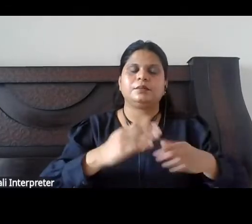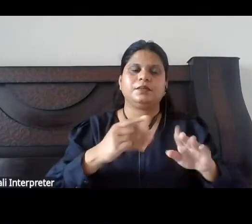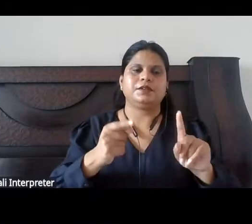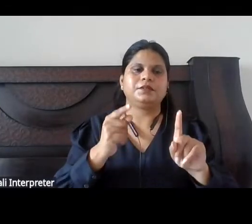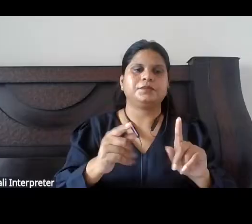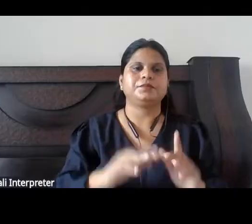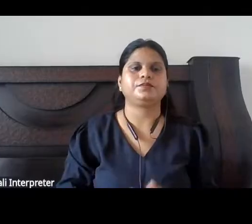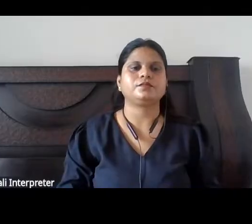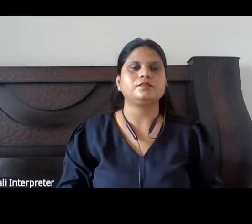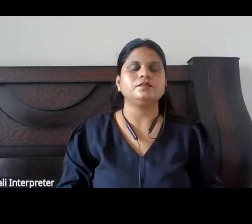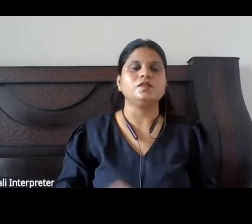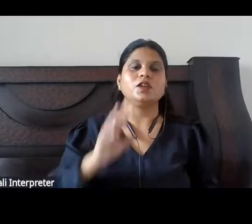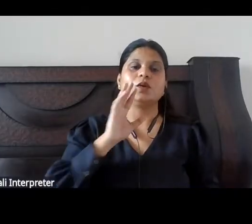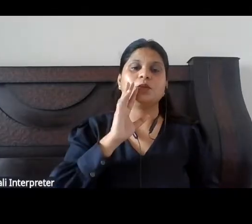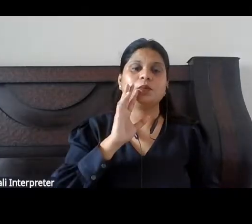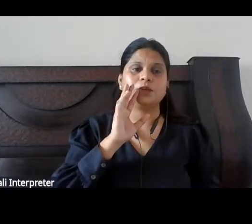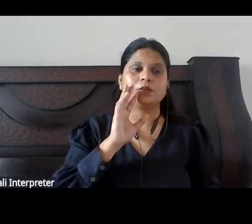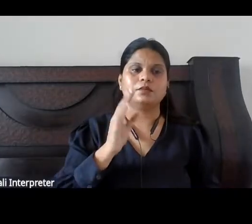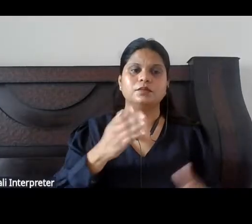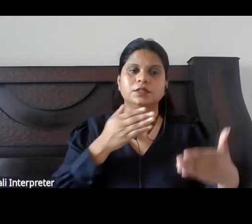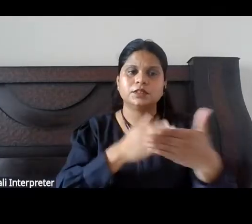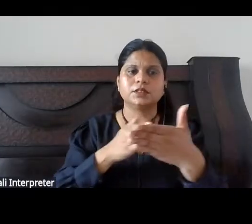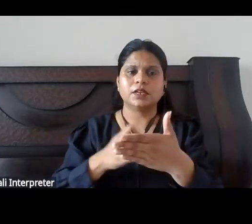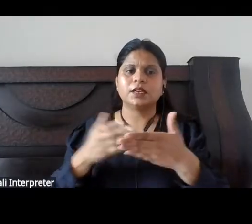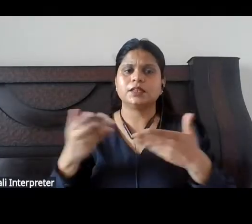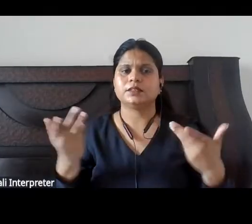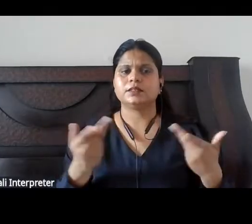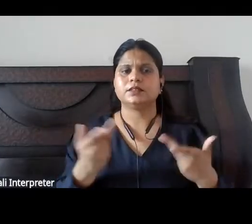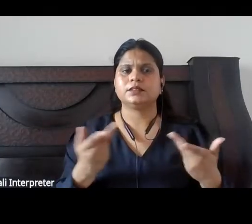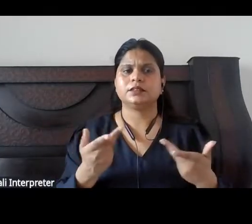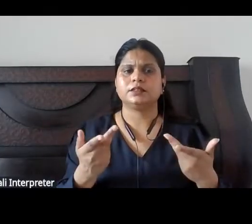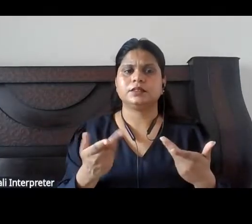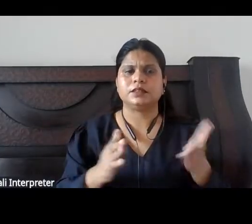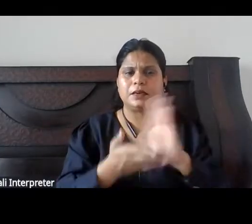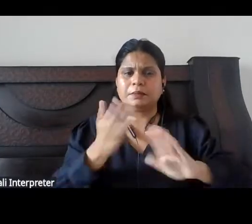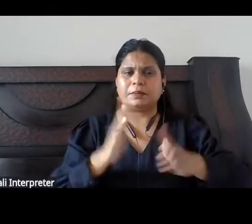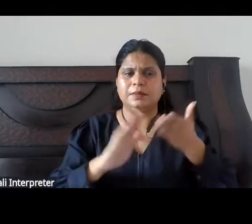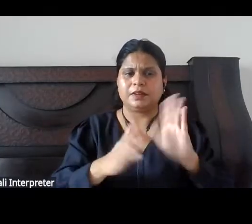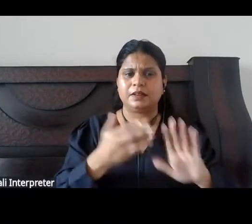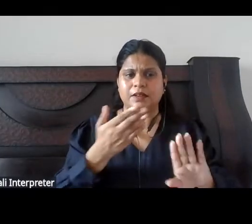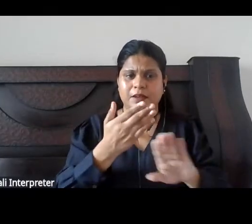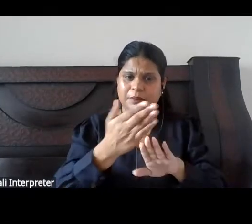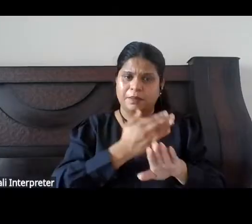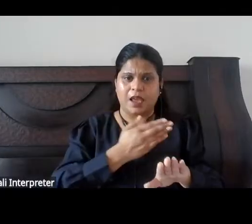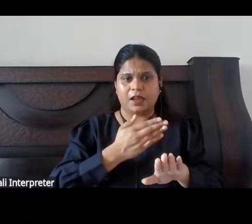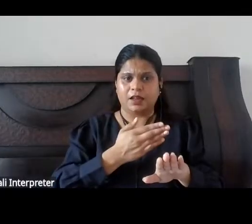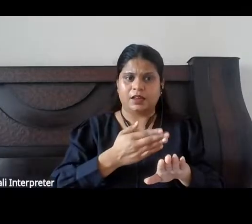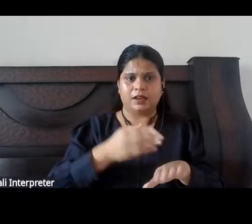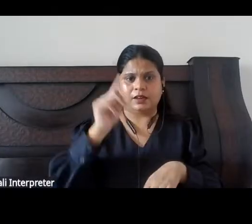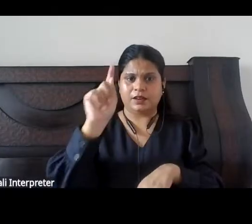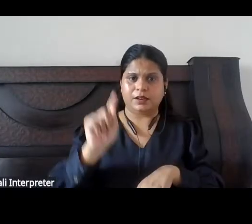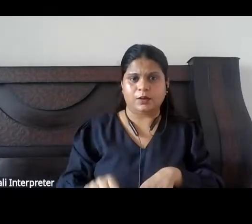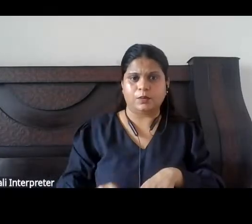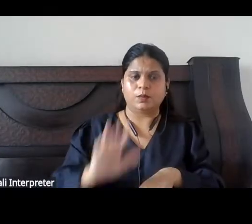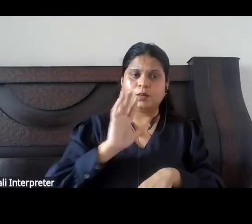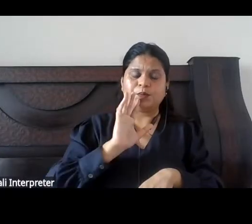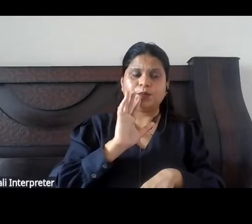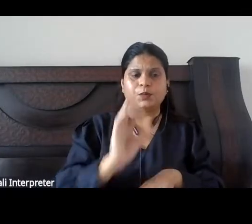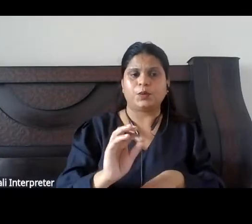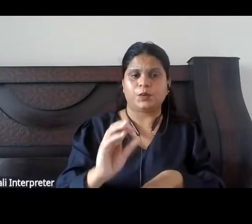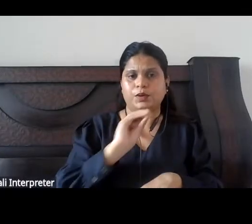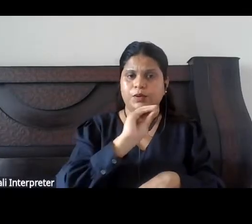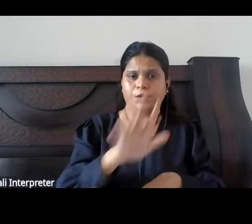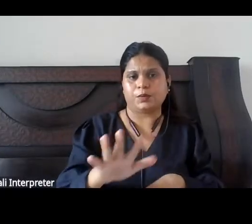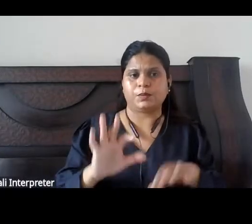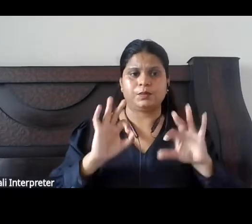the major challenges that I'm going to talk, and Rama and Smita have very, very beautifully captured some of the most important points that I